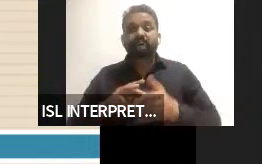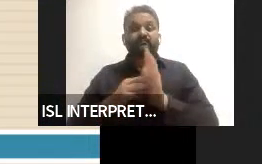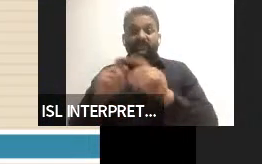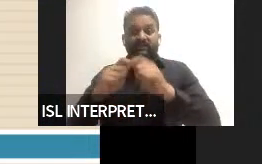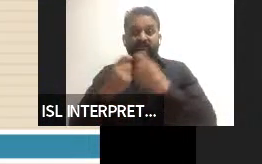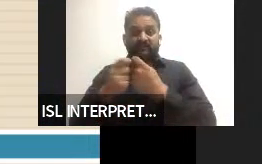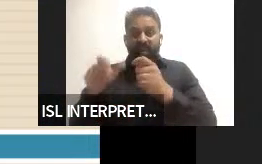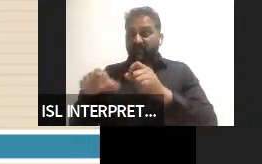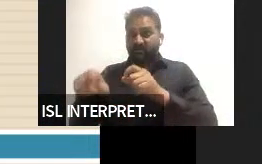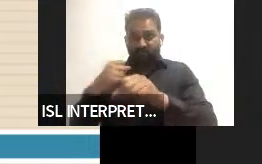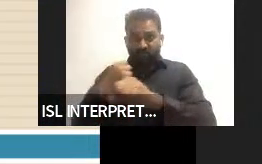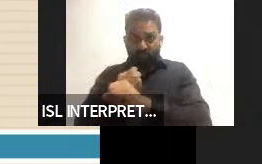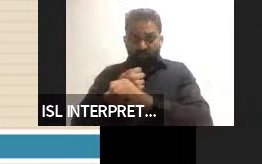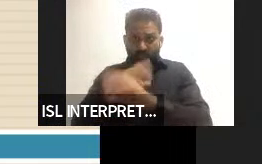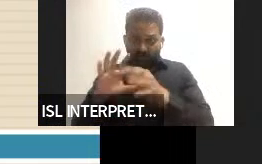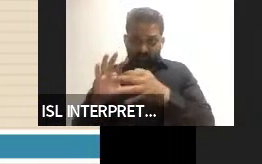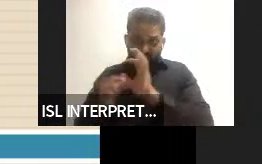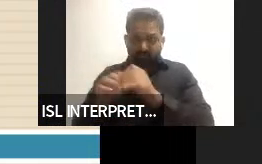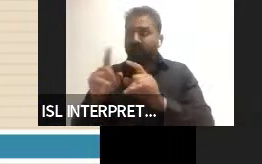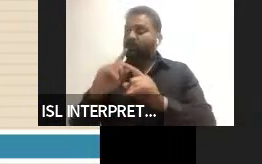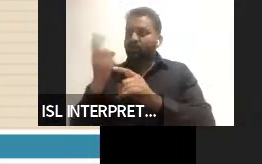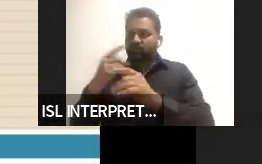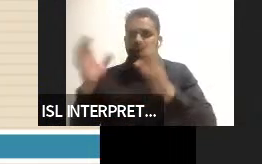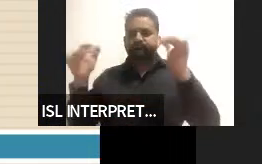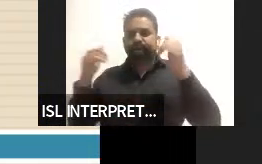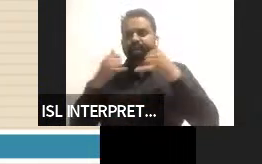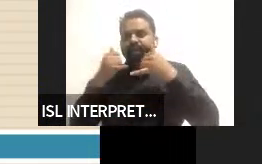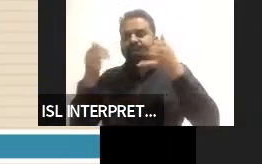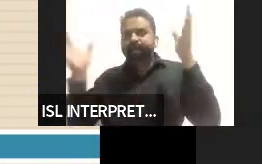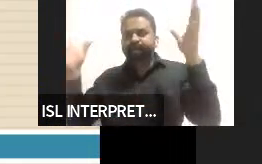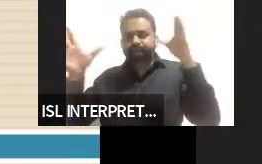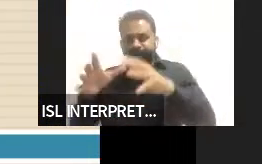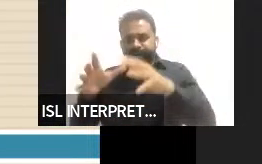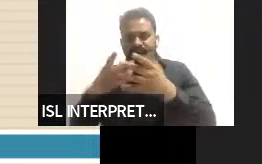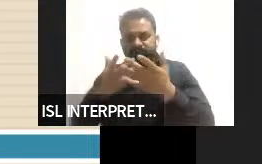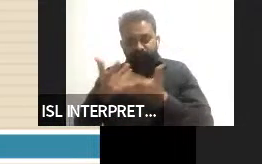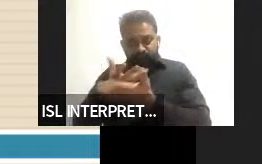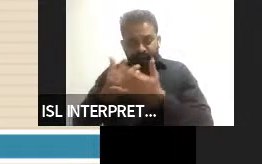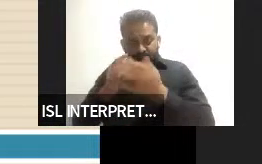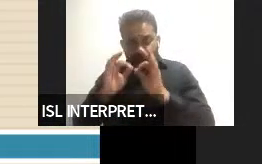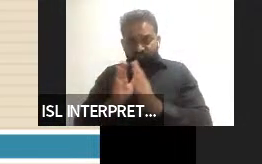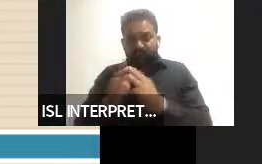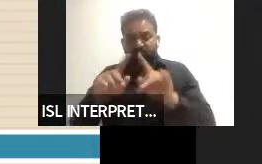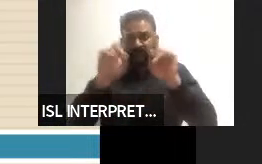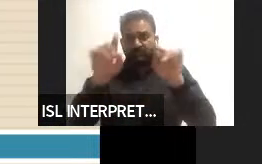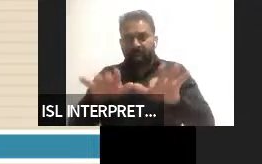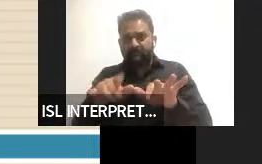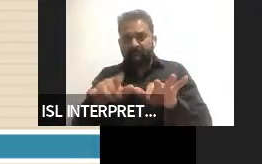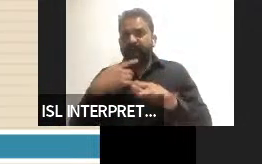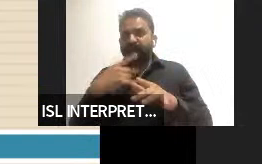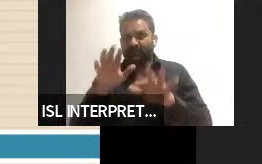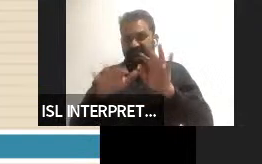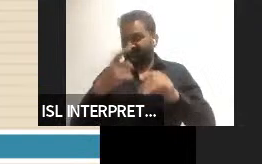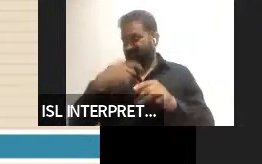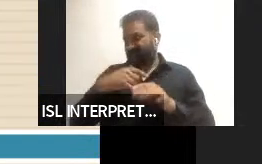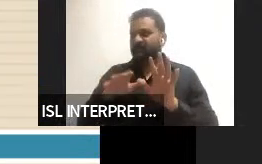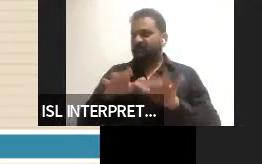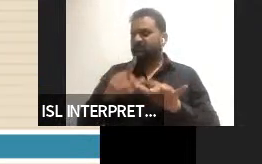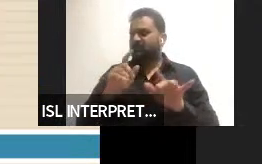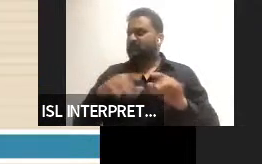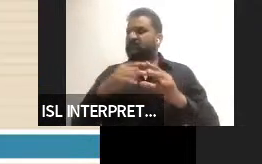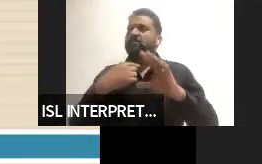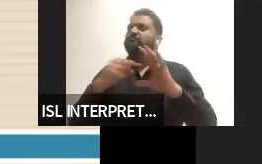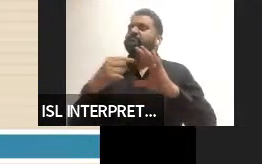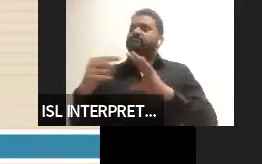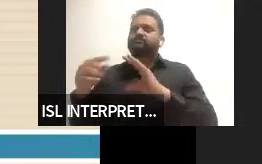worked together, so ask them to come, sit together. You open the computer. If you are editor, you write an email to the